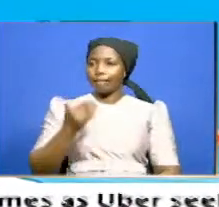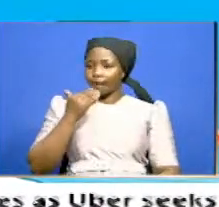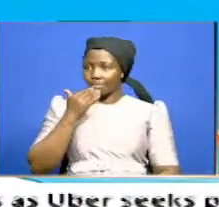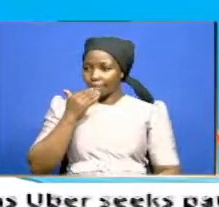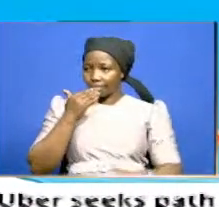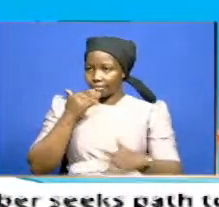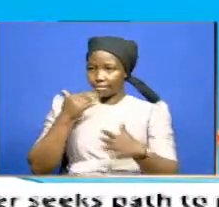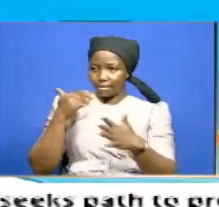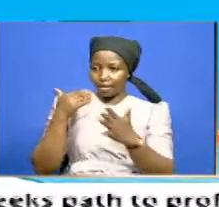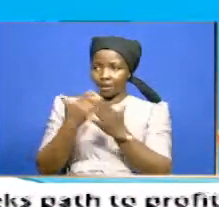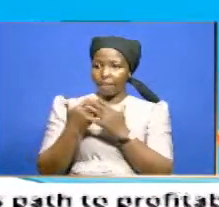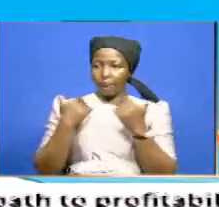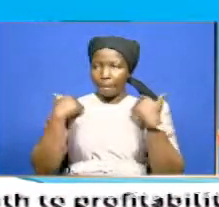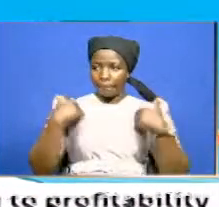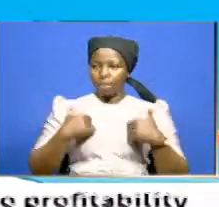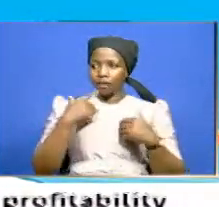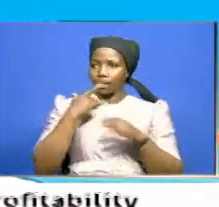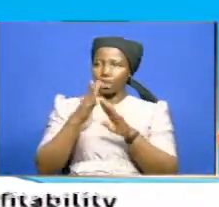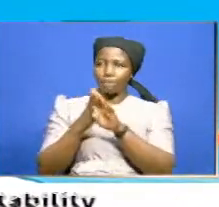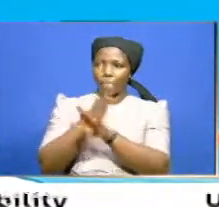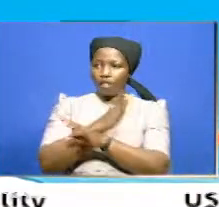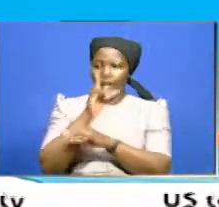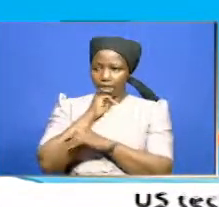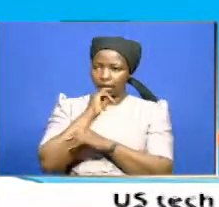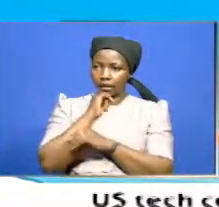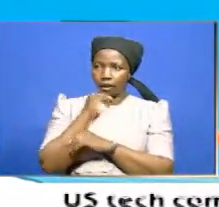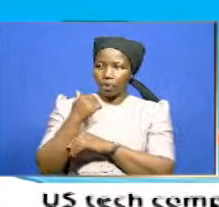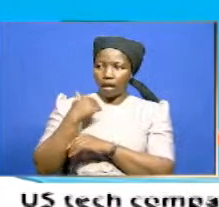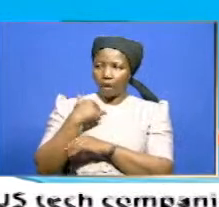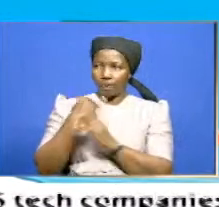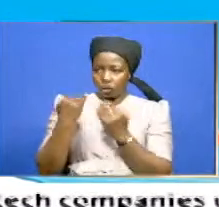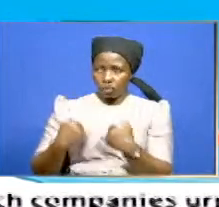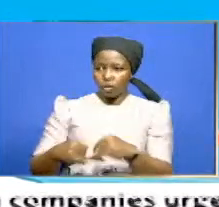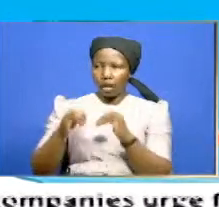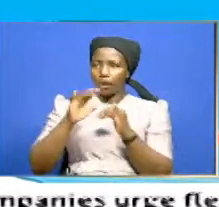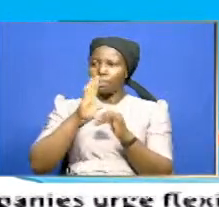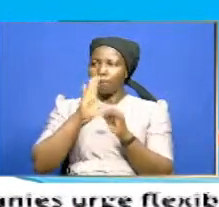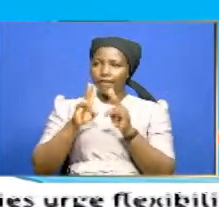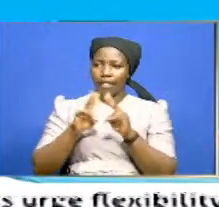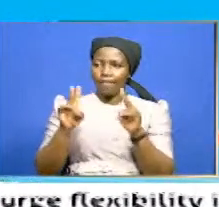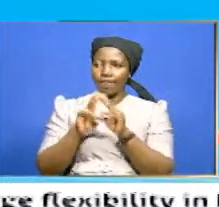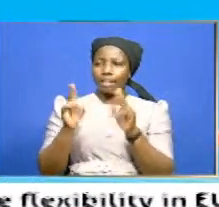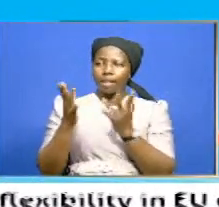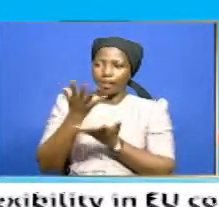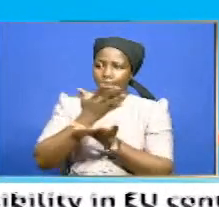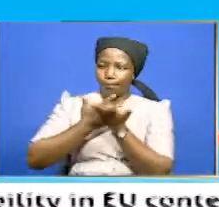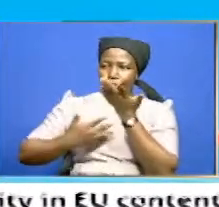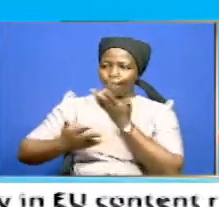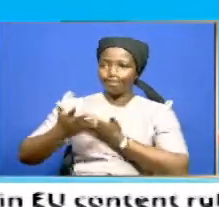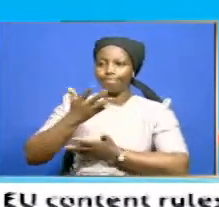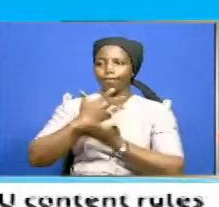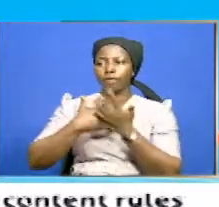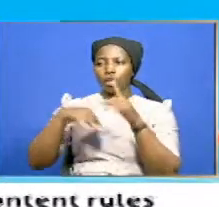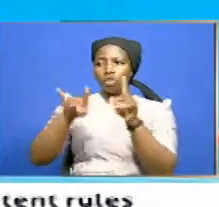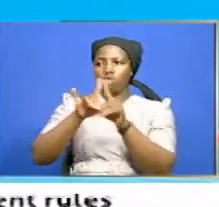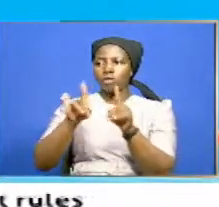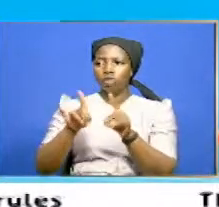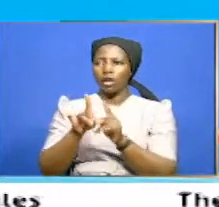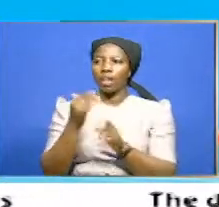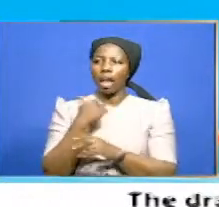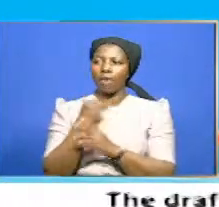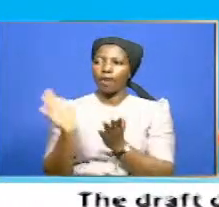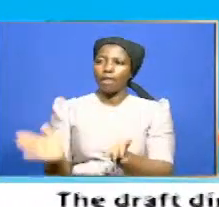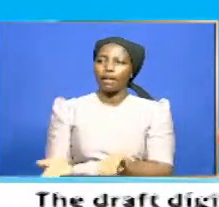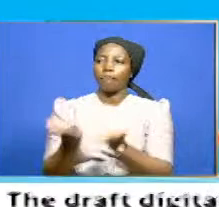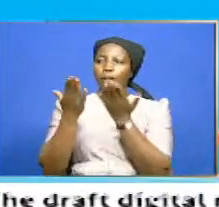as I've said earlier, we have tried to be very, very interactive, and we have also enhanced